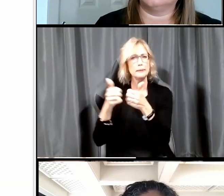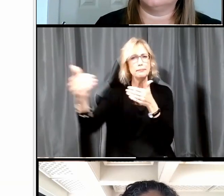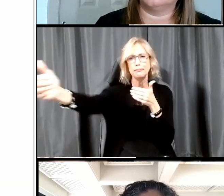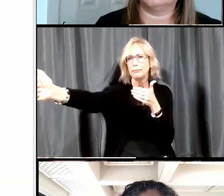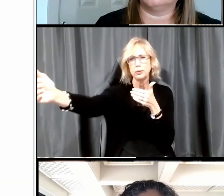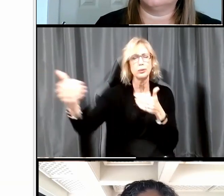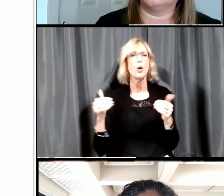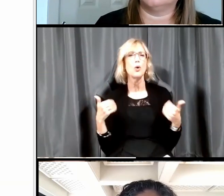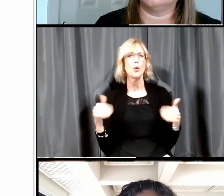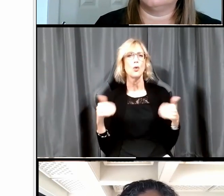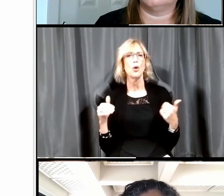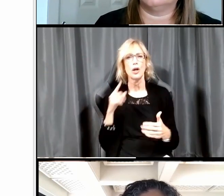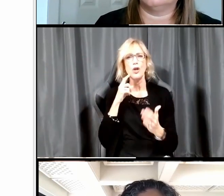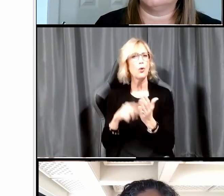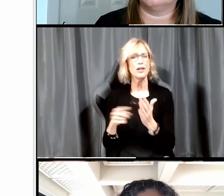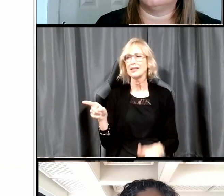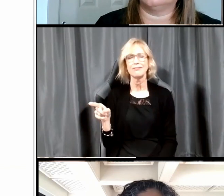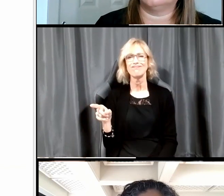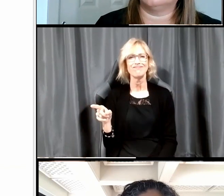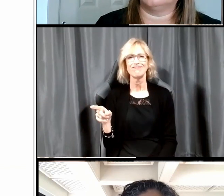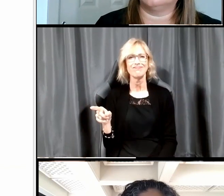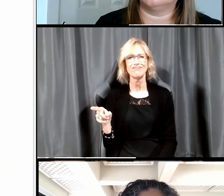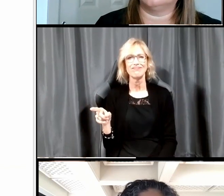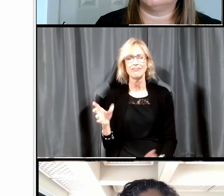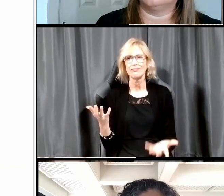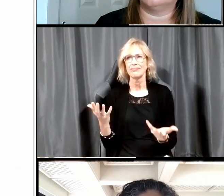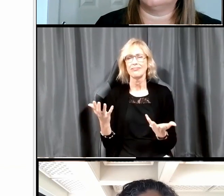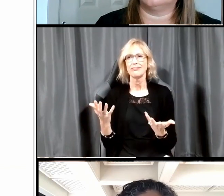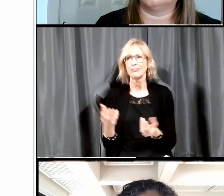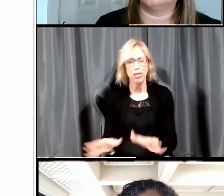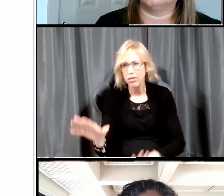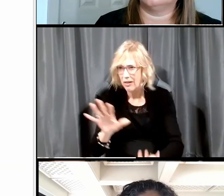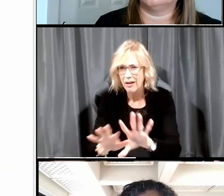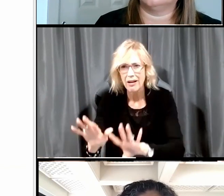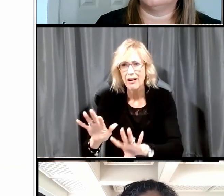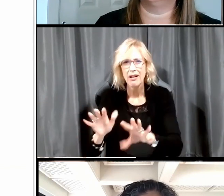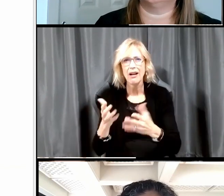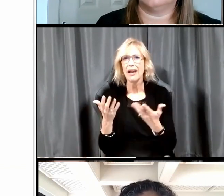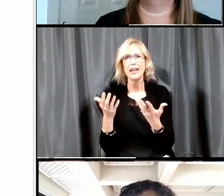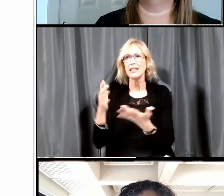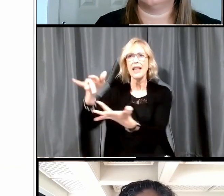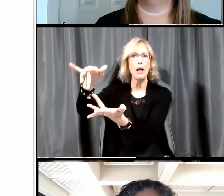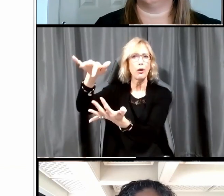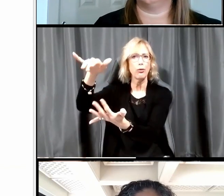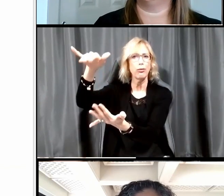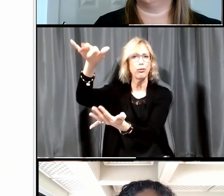you'll notice that they lose the visual part of it. The object starts to